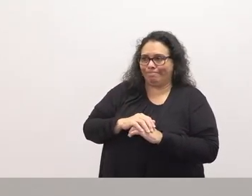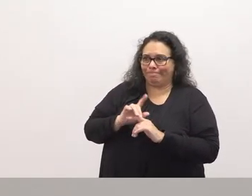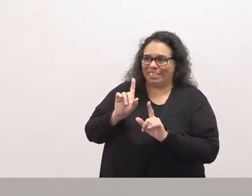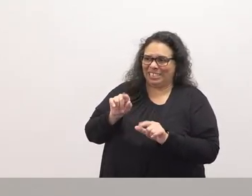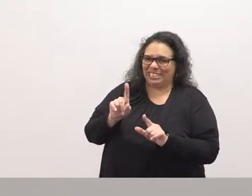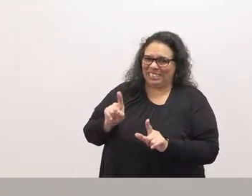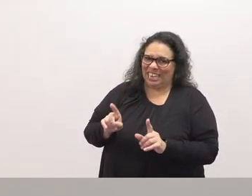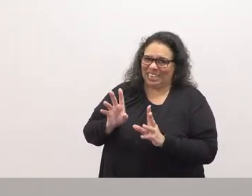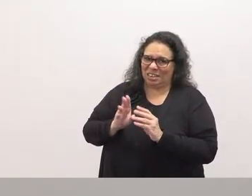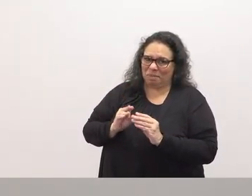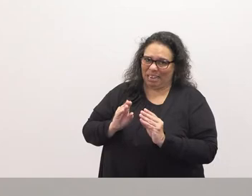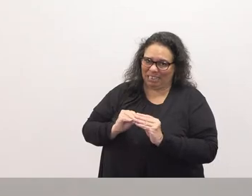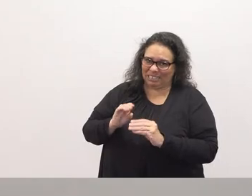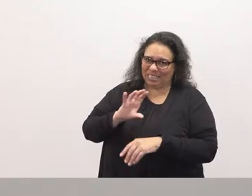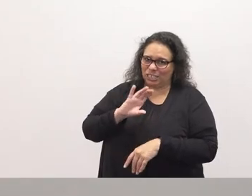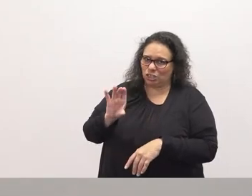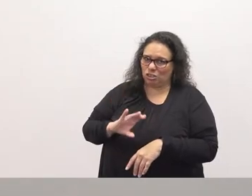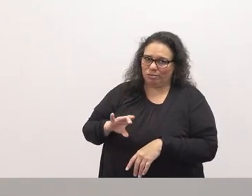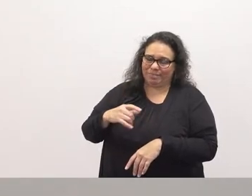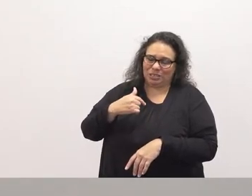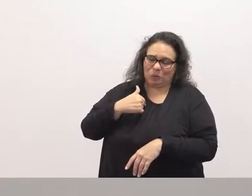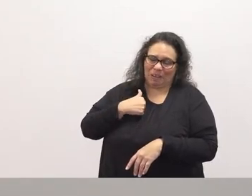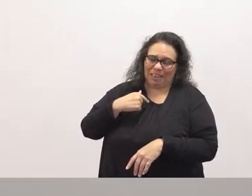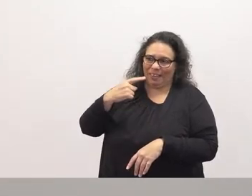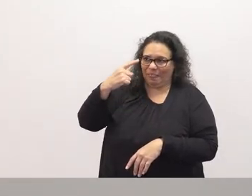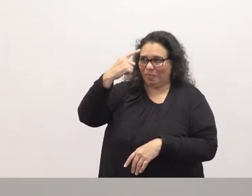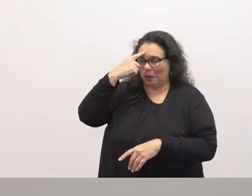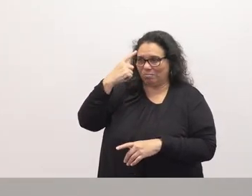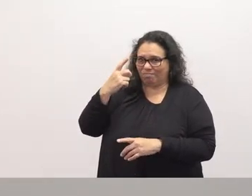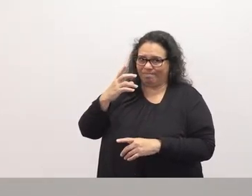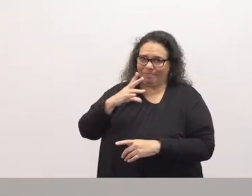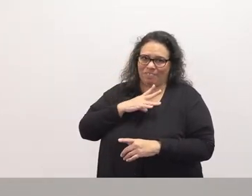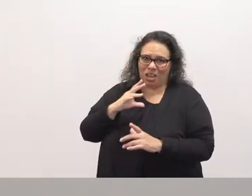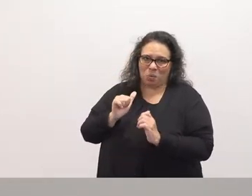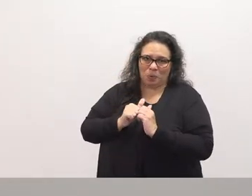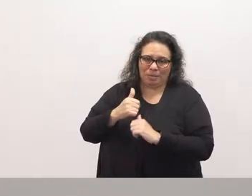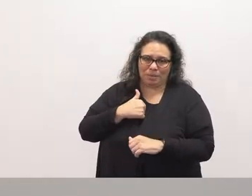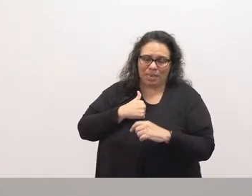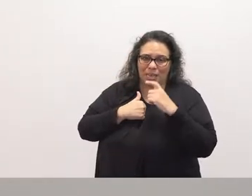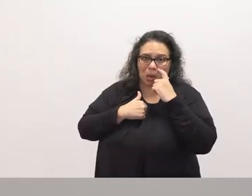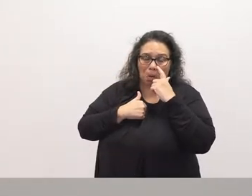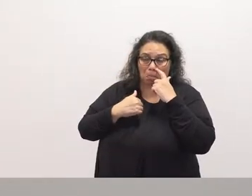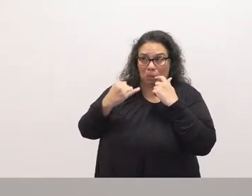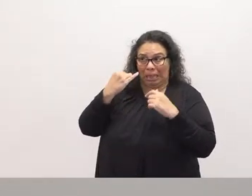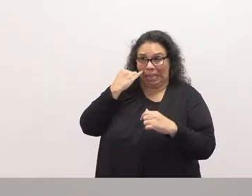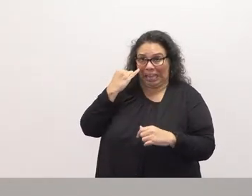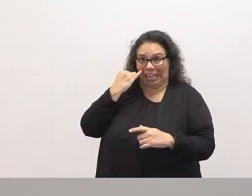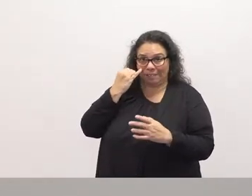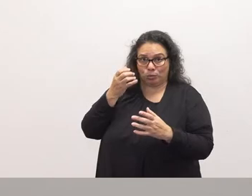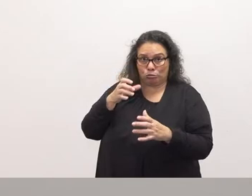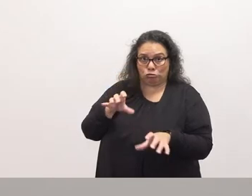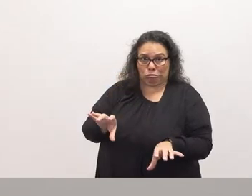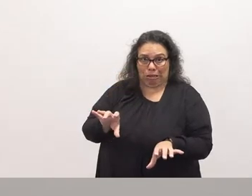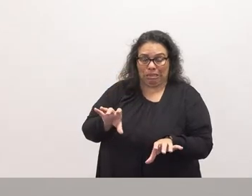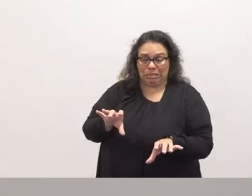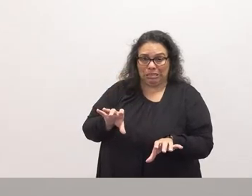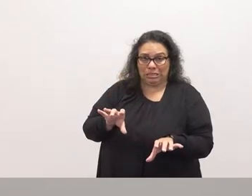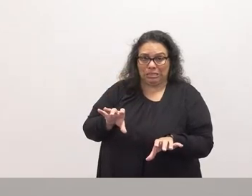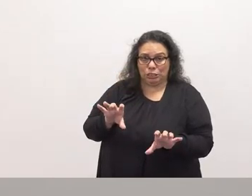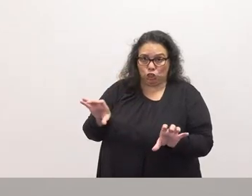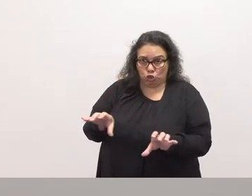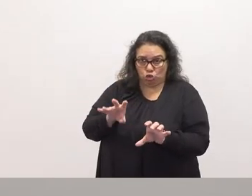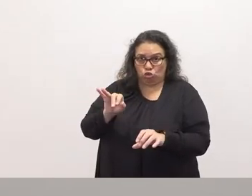Zoom. So I thought, that's fine with me, as long as there was a chance to do